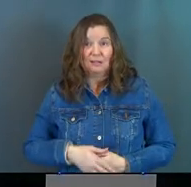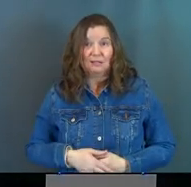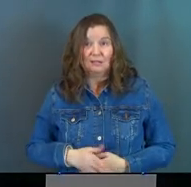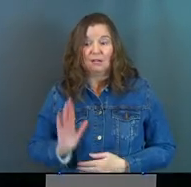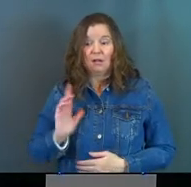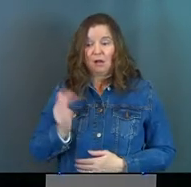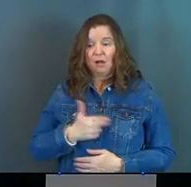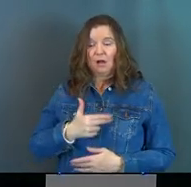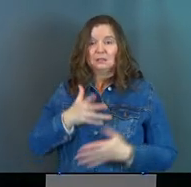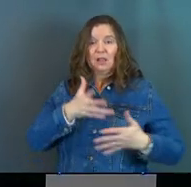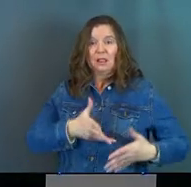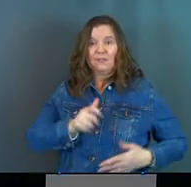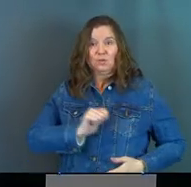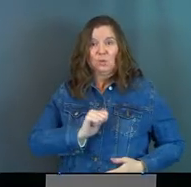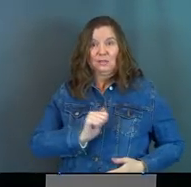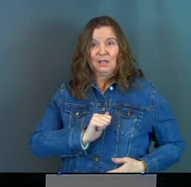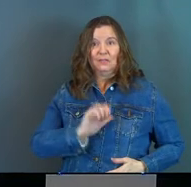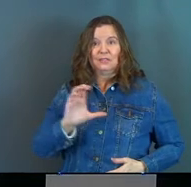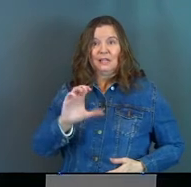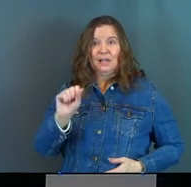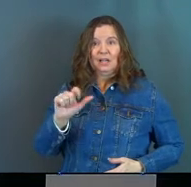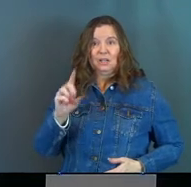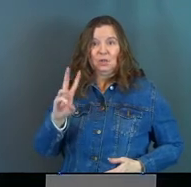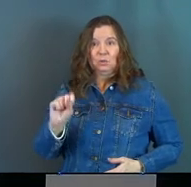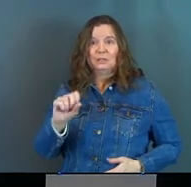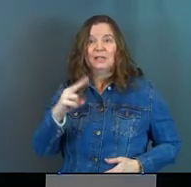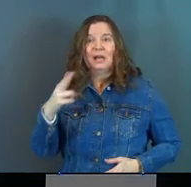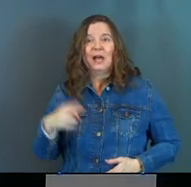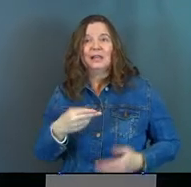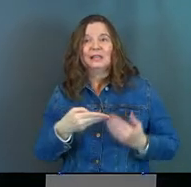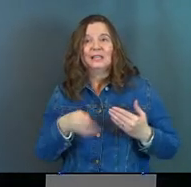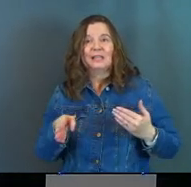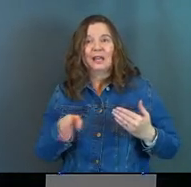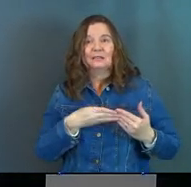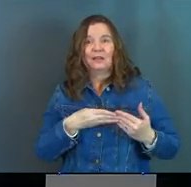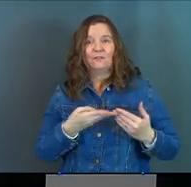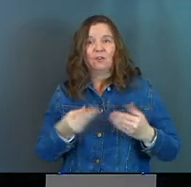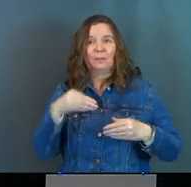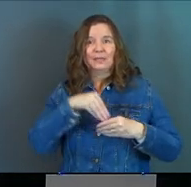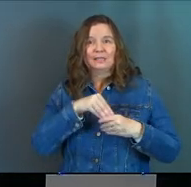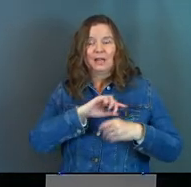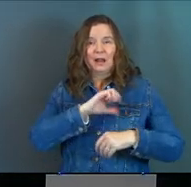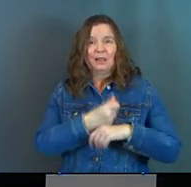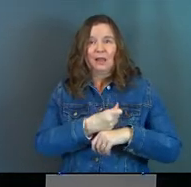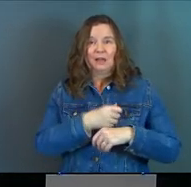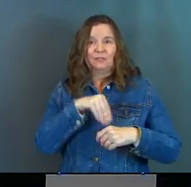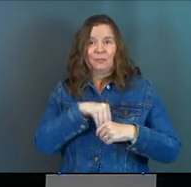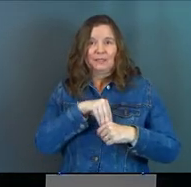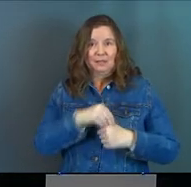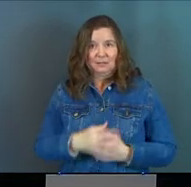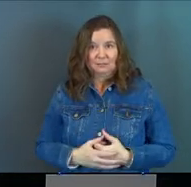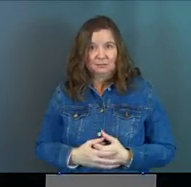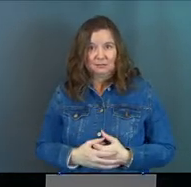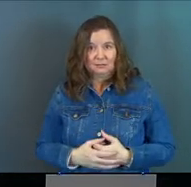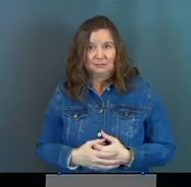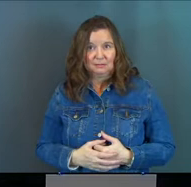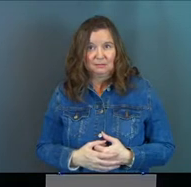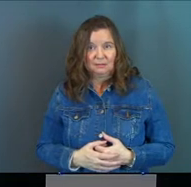Is us left to ourselves. C.S. Lewis said, hell is the gate that's shut from the inside and locked from the inside.